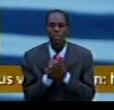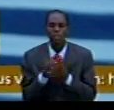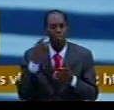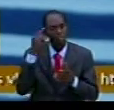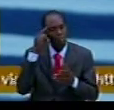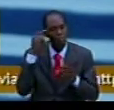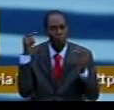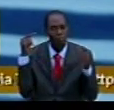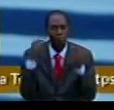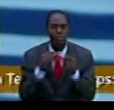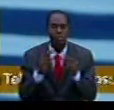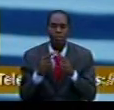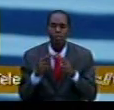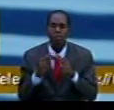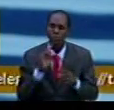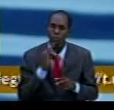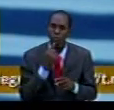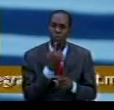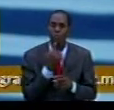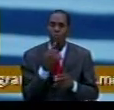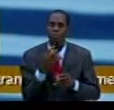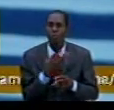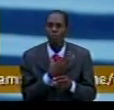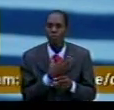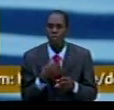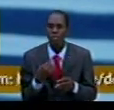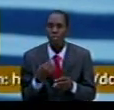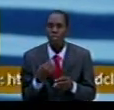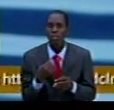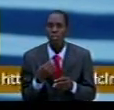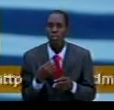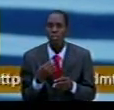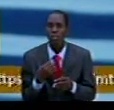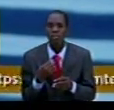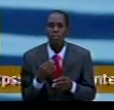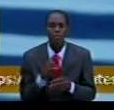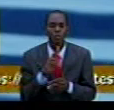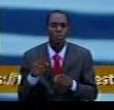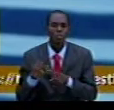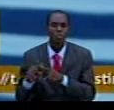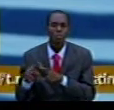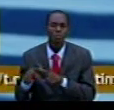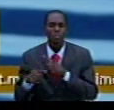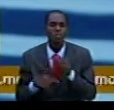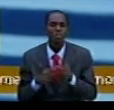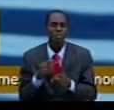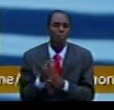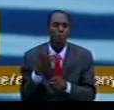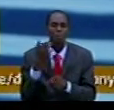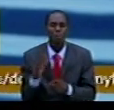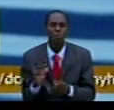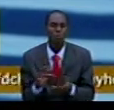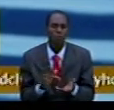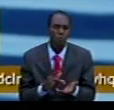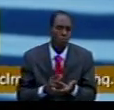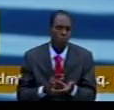one, that I had to be holding the head. And, you know, even paracetamol, the pain relief that I was given